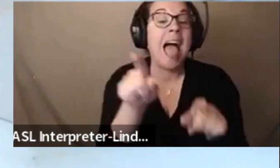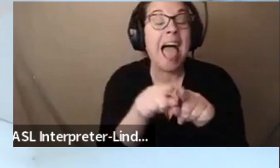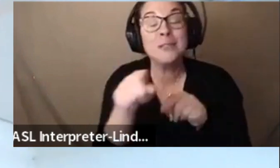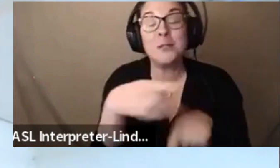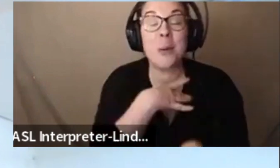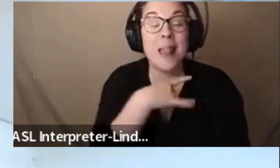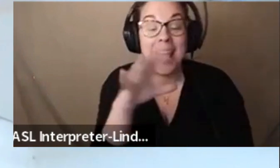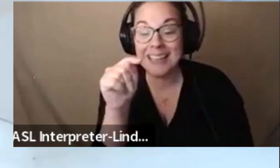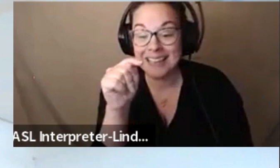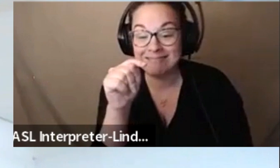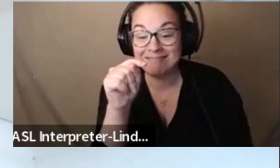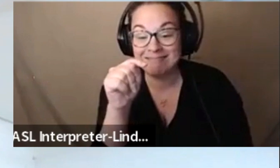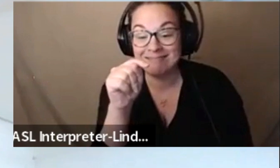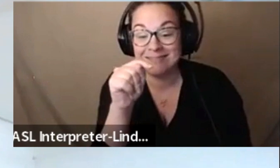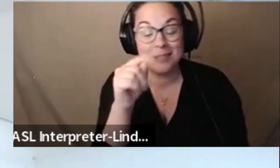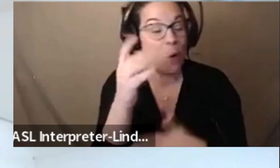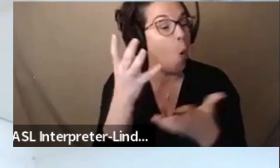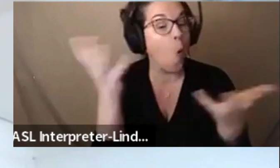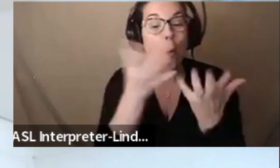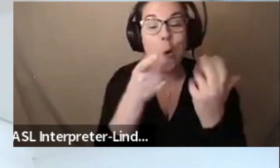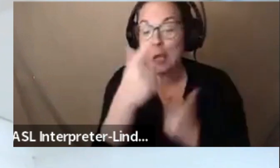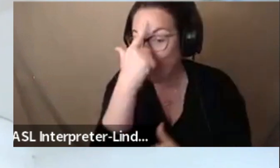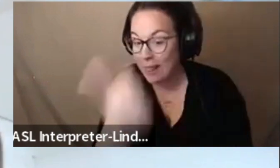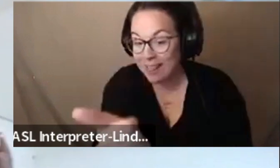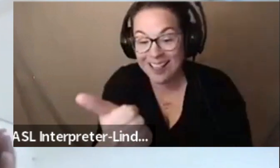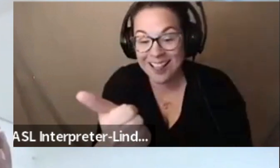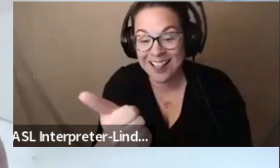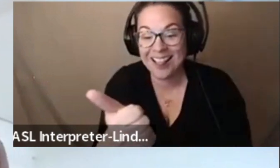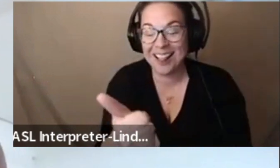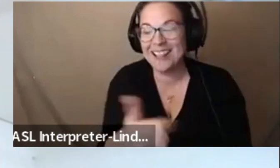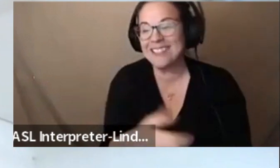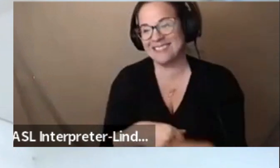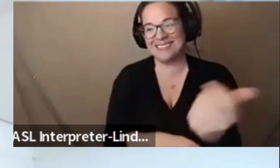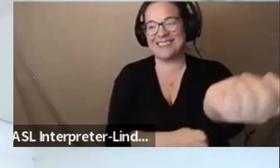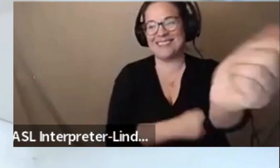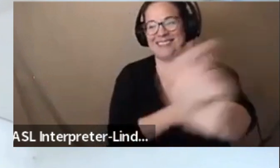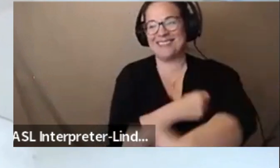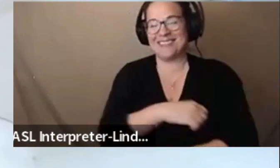you said, as you like it, or what you will.